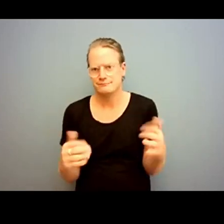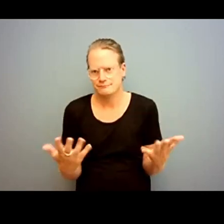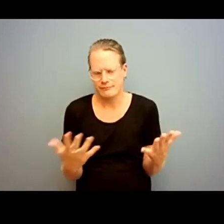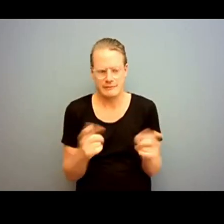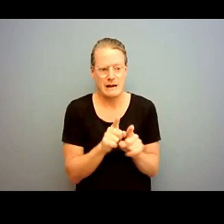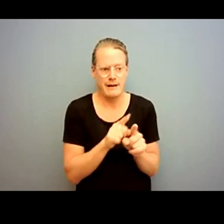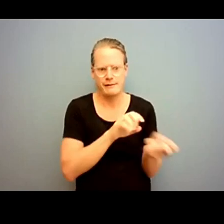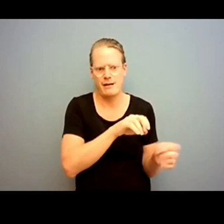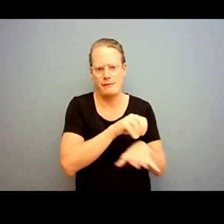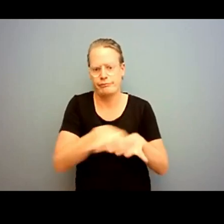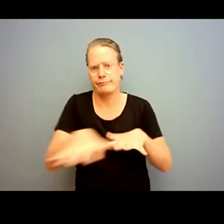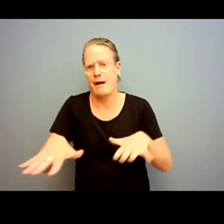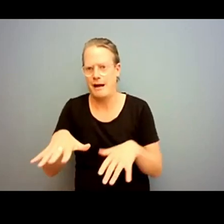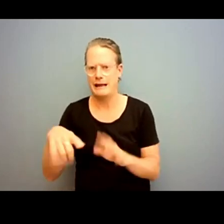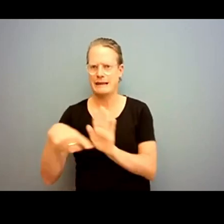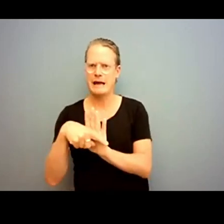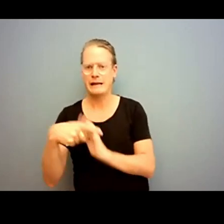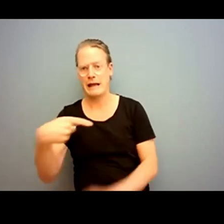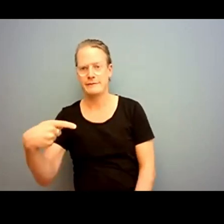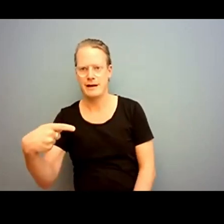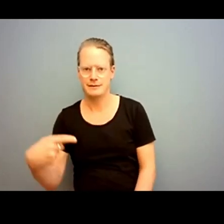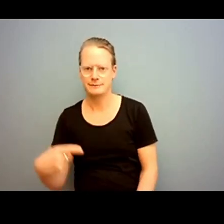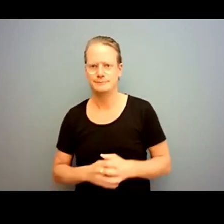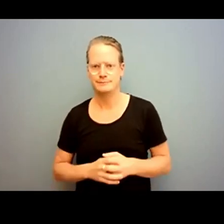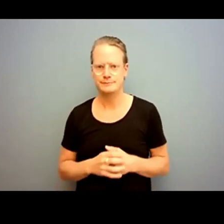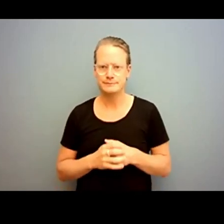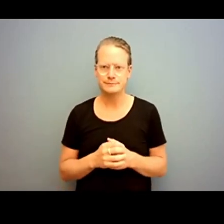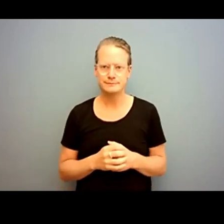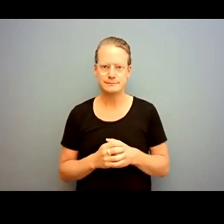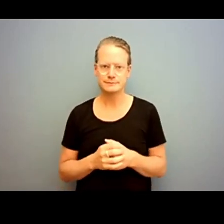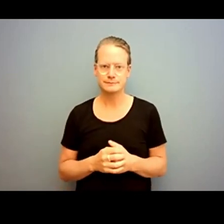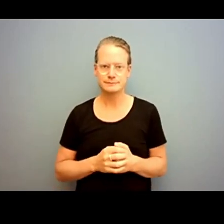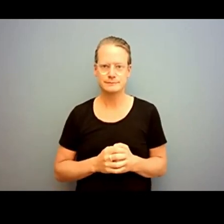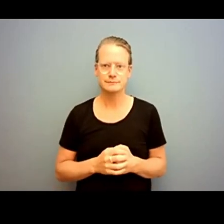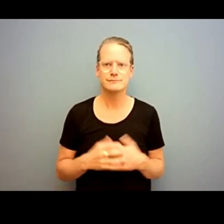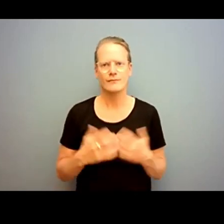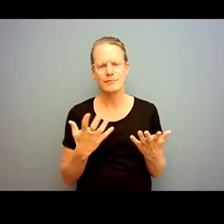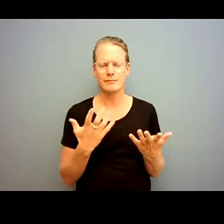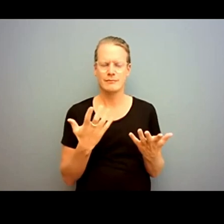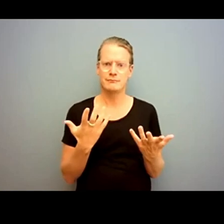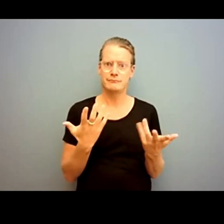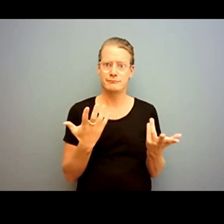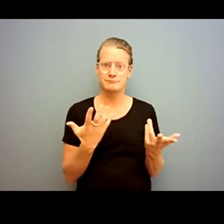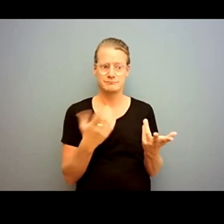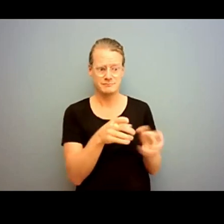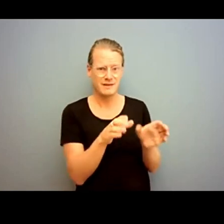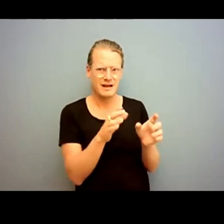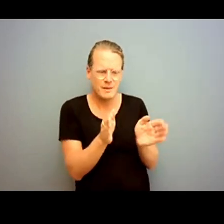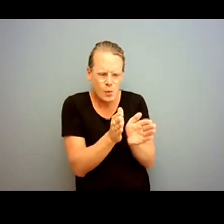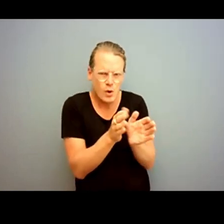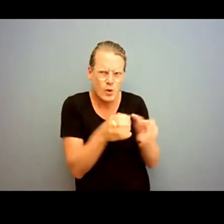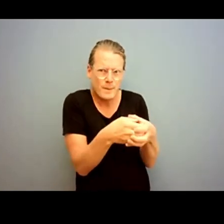of all, the disfavored group may internalize external judgments, creating what's